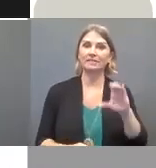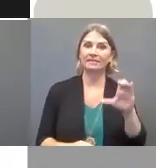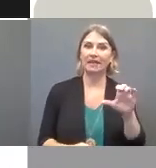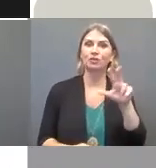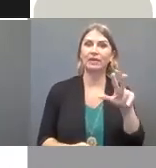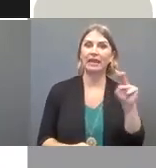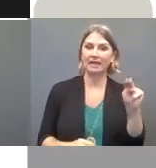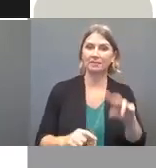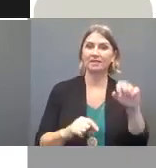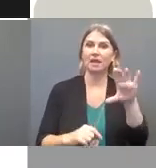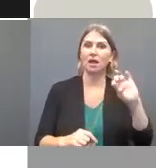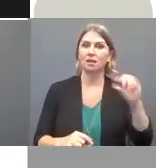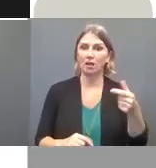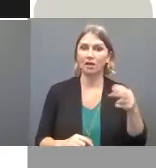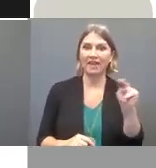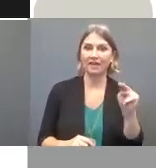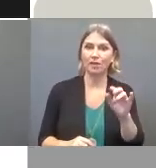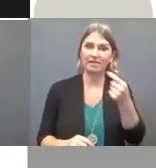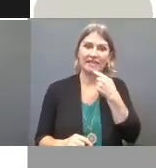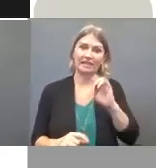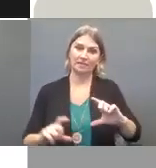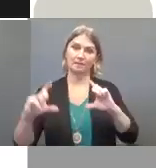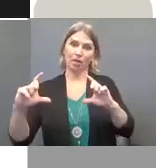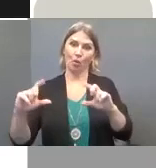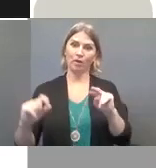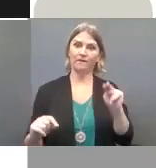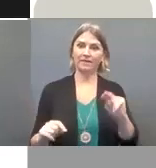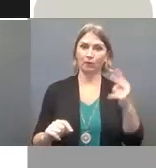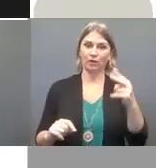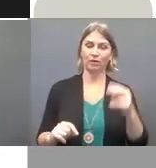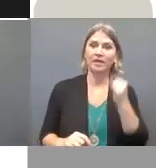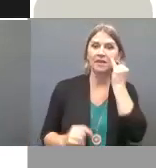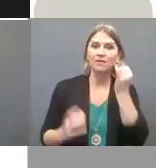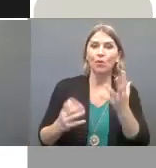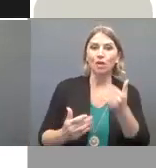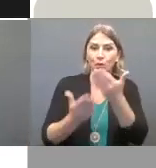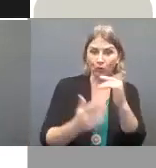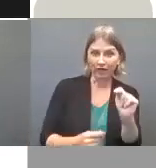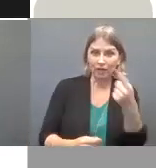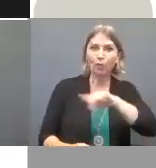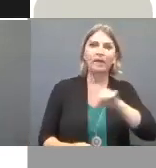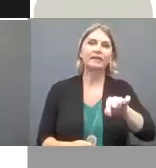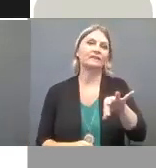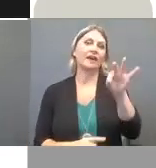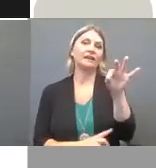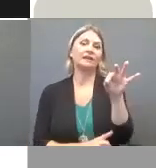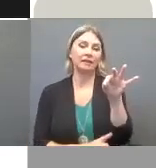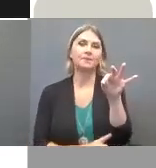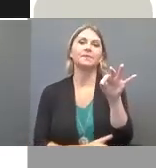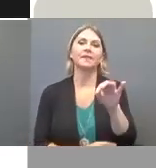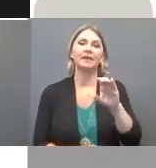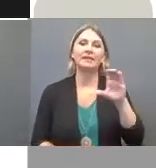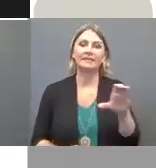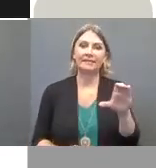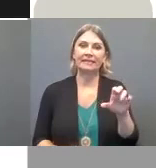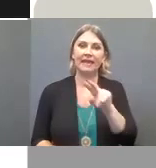n. We say that it is big O of n squared. If we want to prove this, we need to find c and